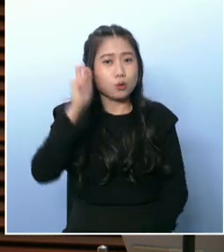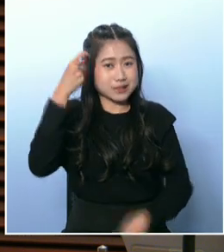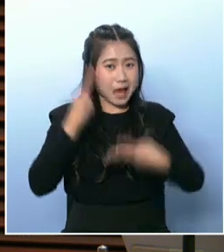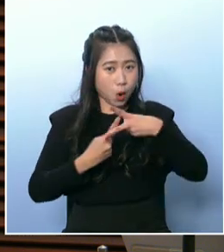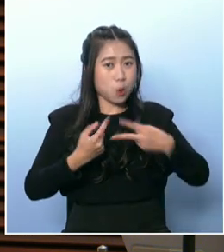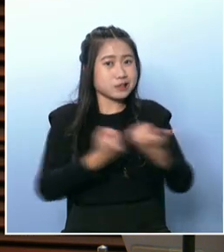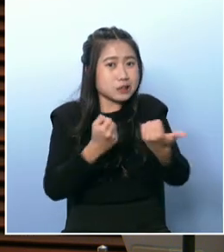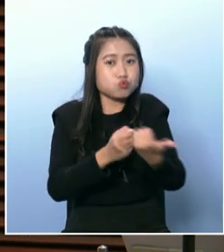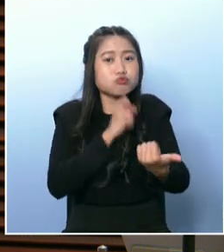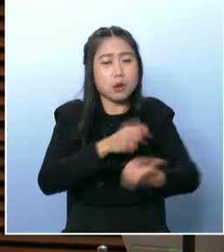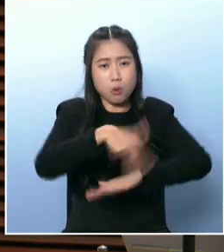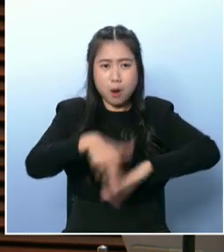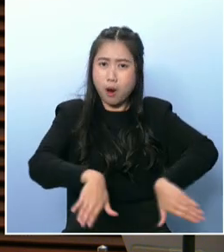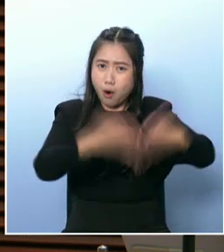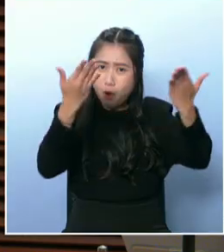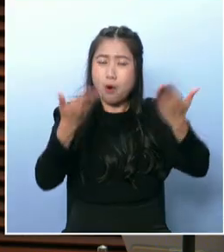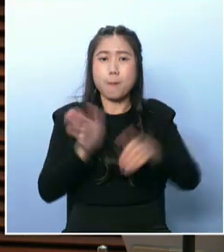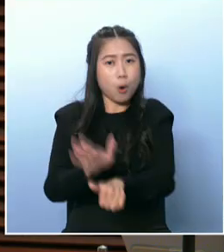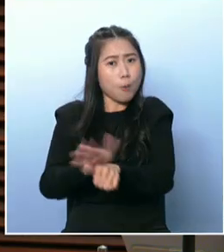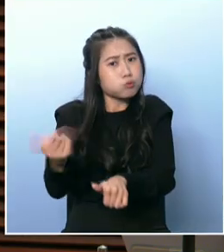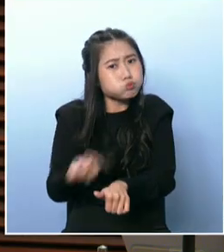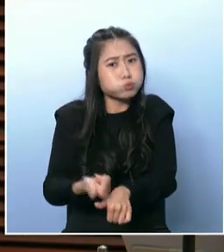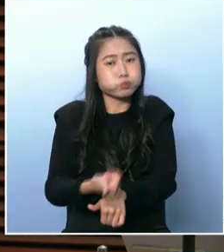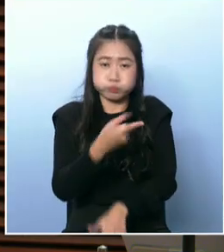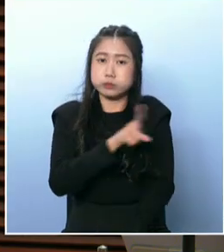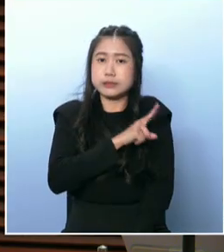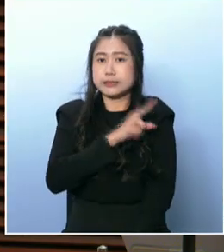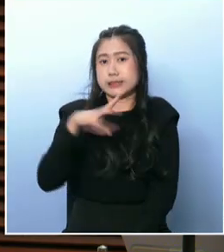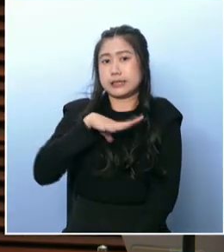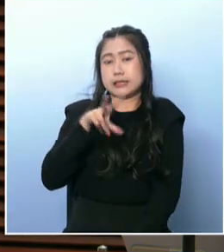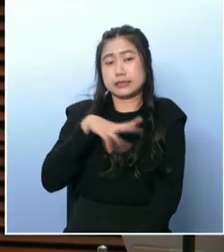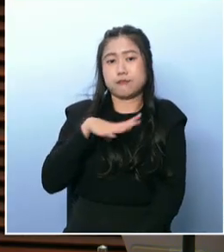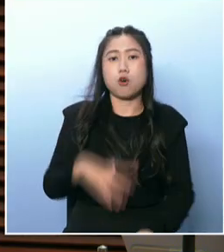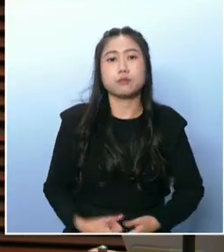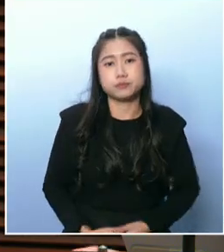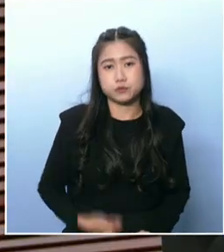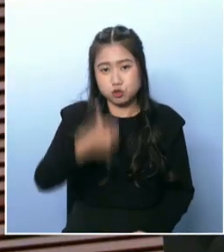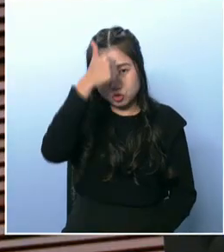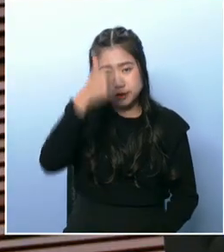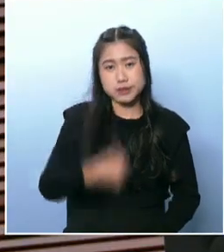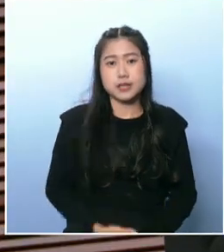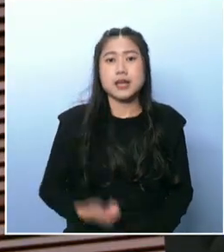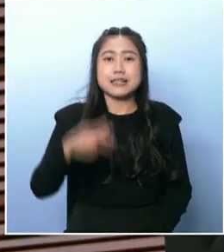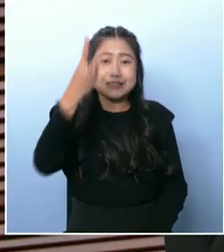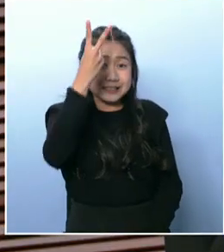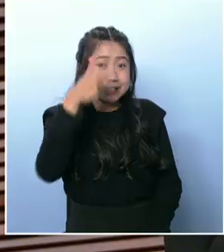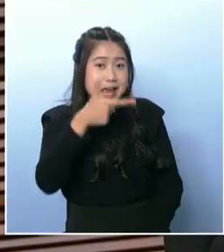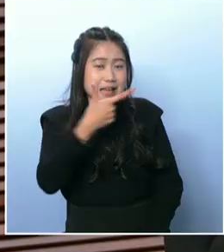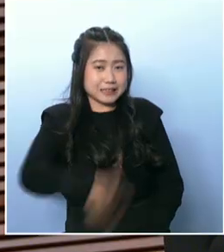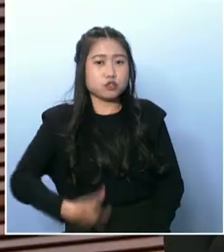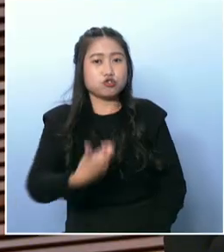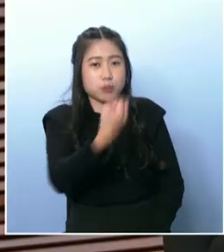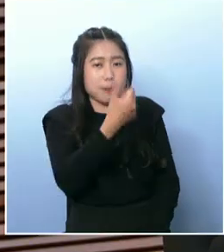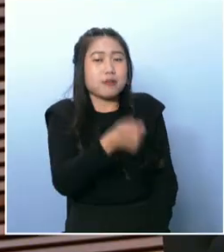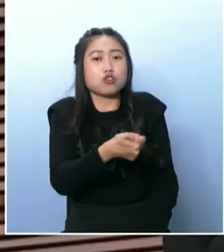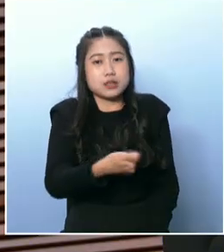service users of SWD, and they have the support from the social workers concerned. So I hope that you can devise a scheme to help them. Well,